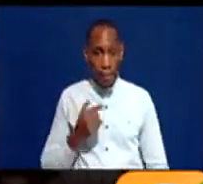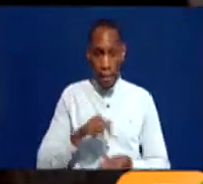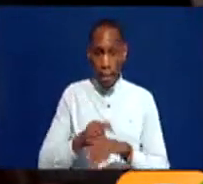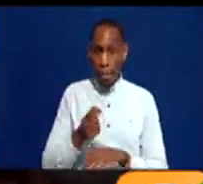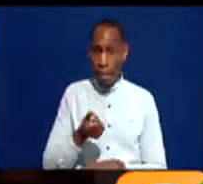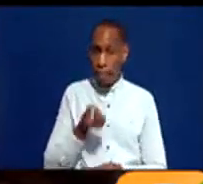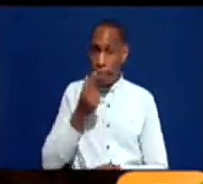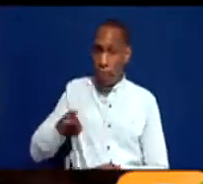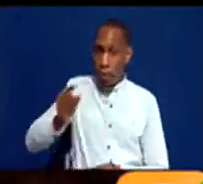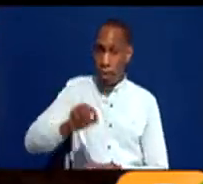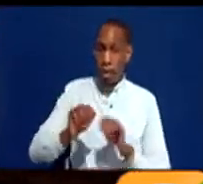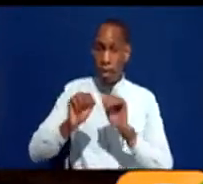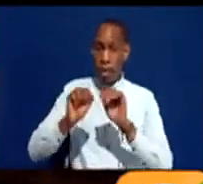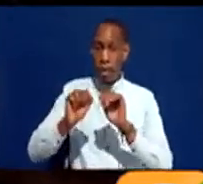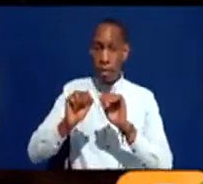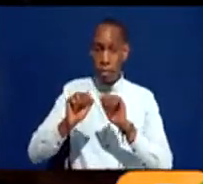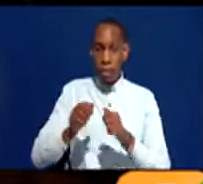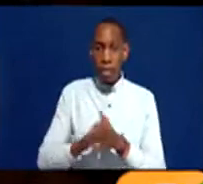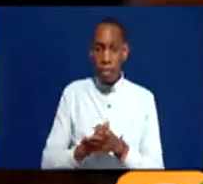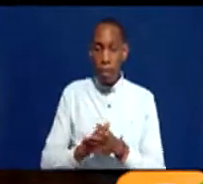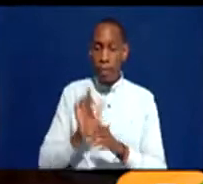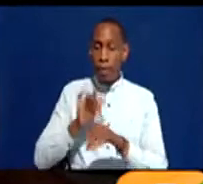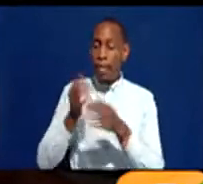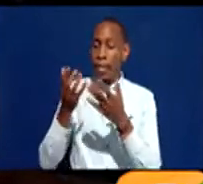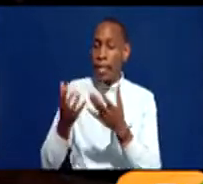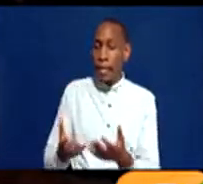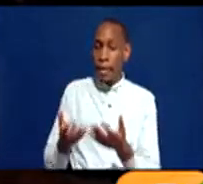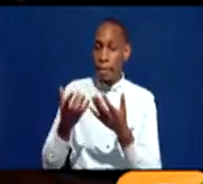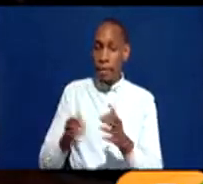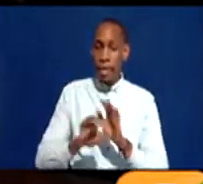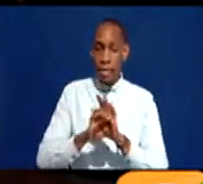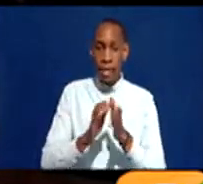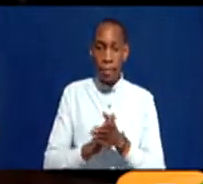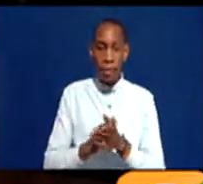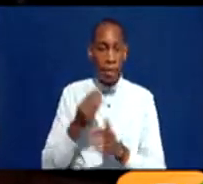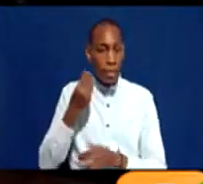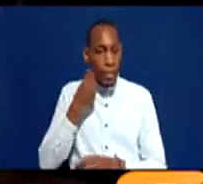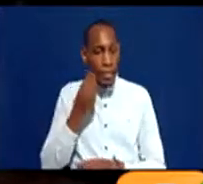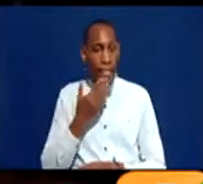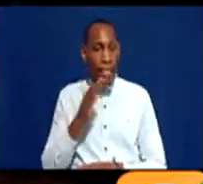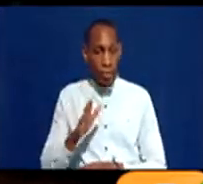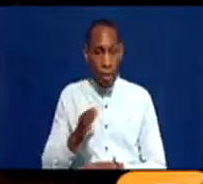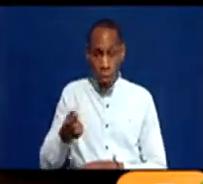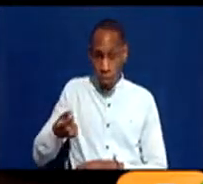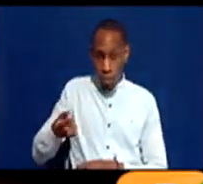ukimwekea, inaweza kamzidi nguvu. Kama watu wa sukari ukiwawekea,